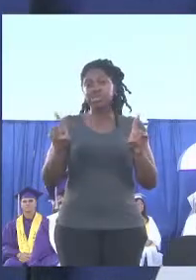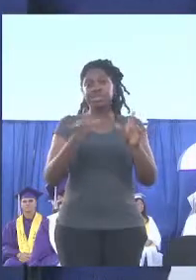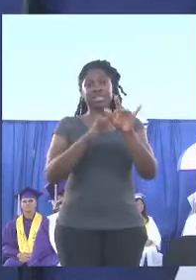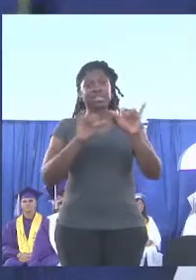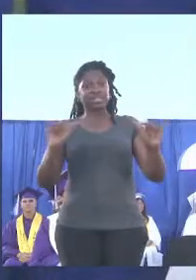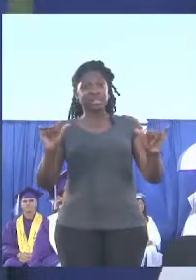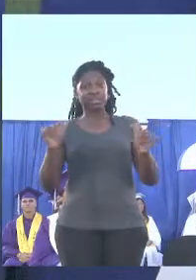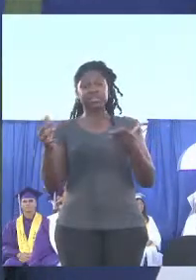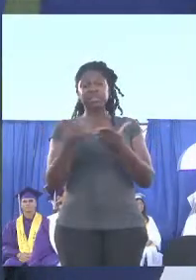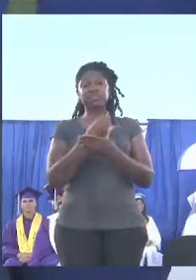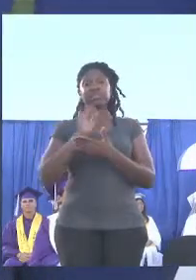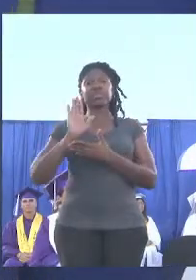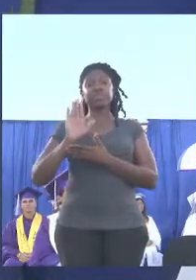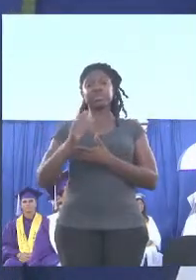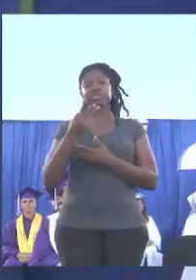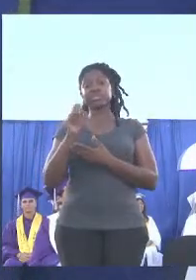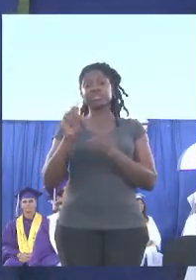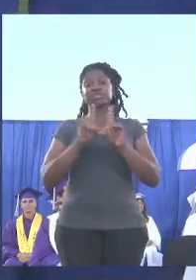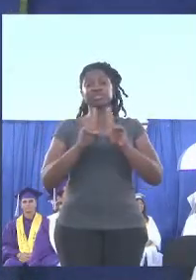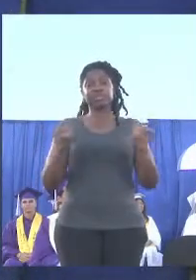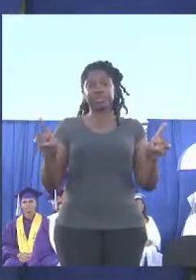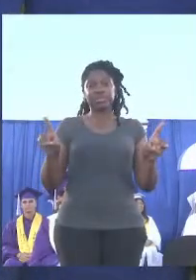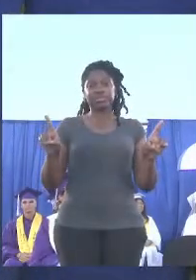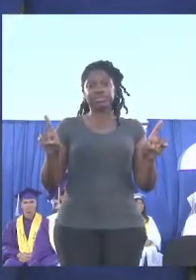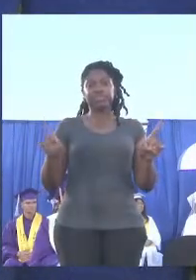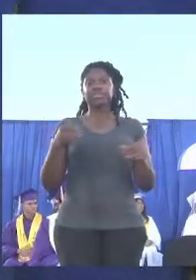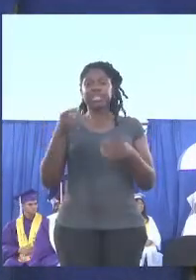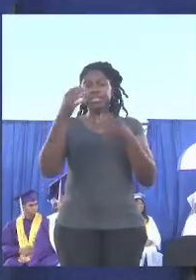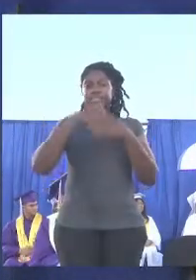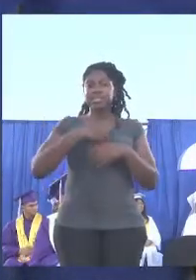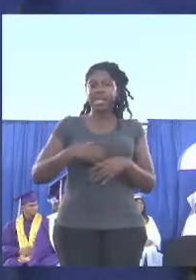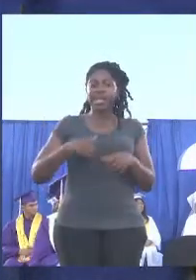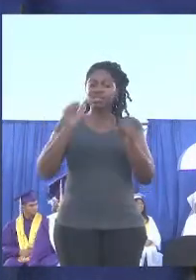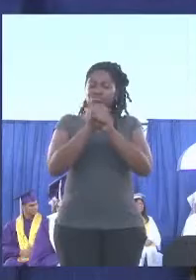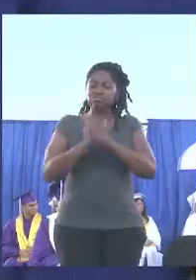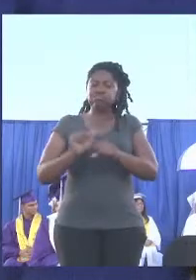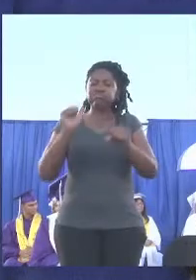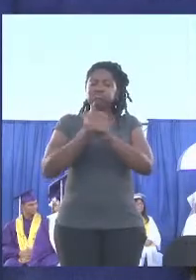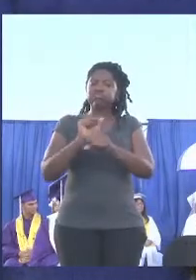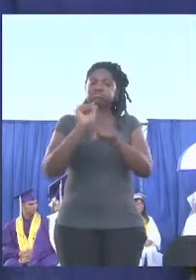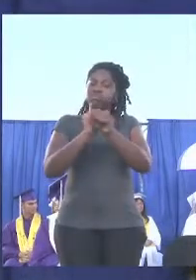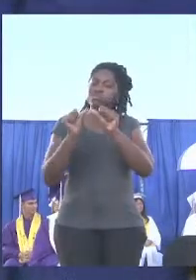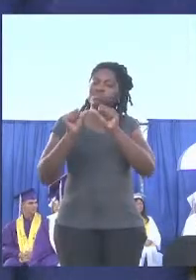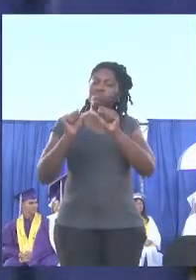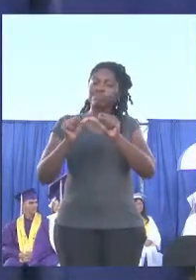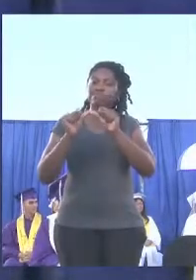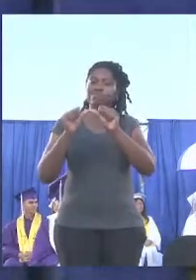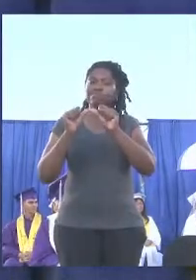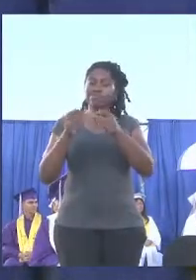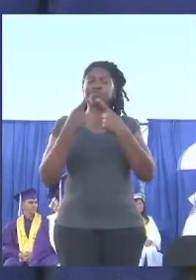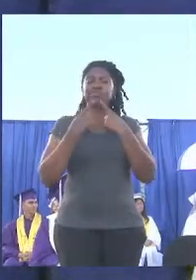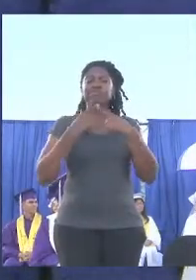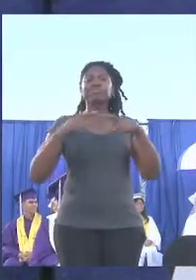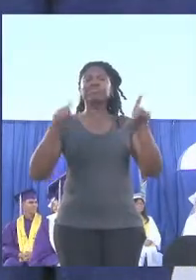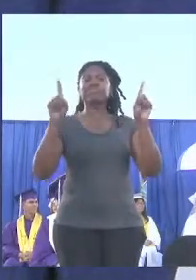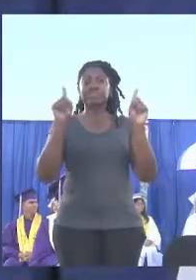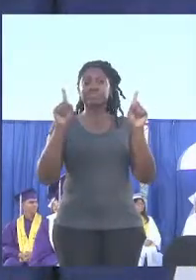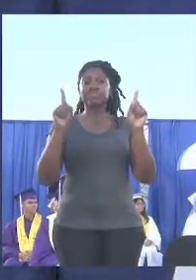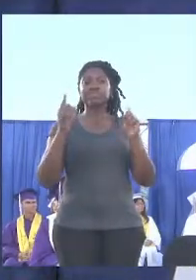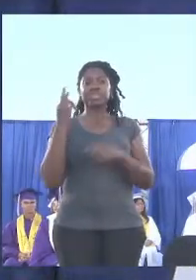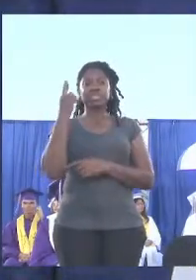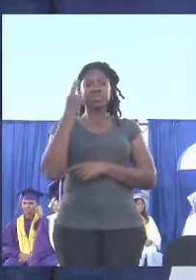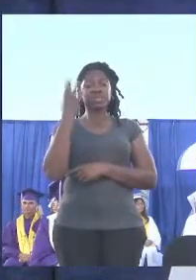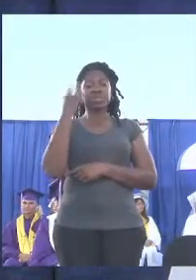his high school diploma. His tenacity to succeed and determination to achieve his goals have served him